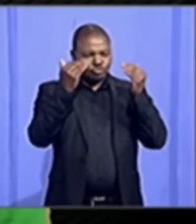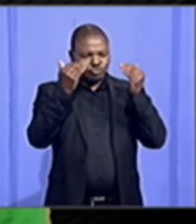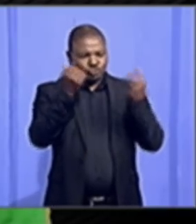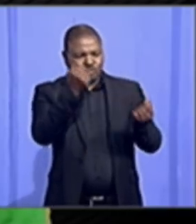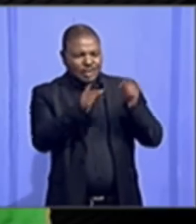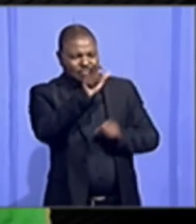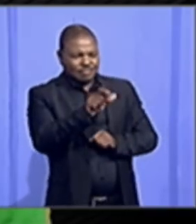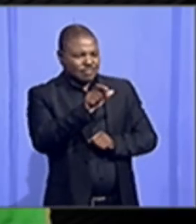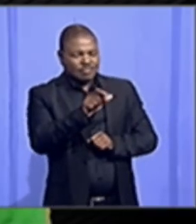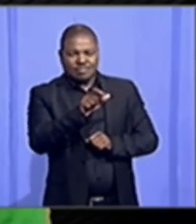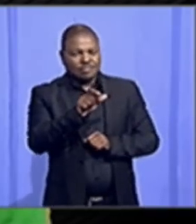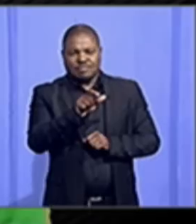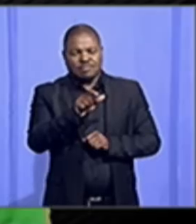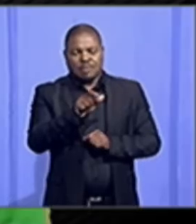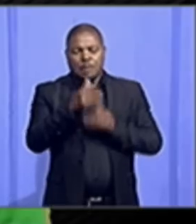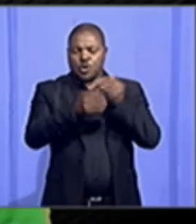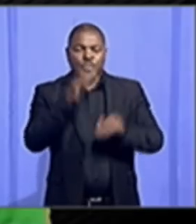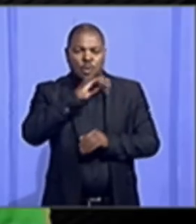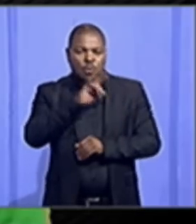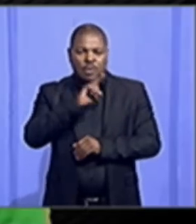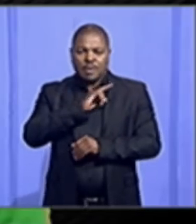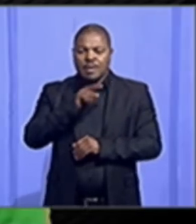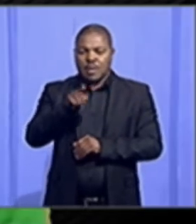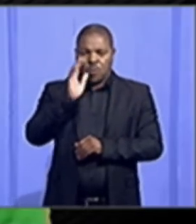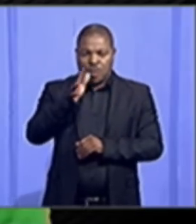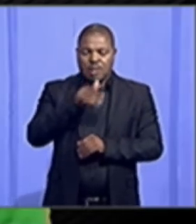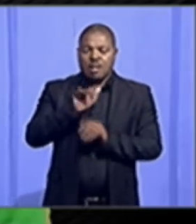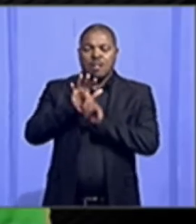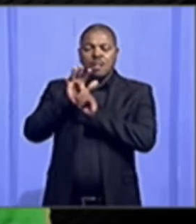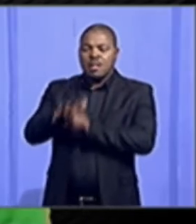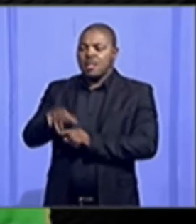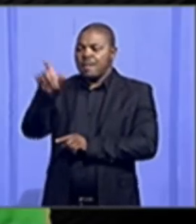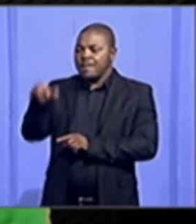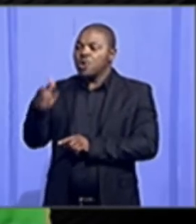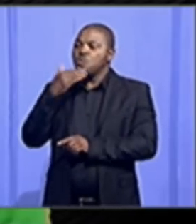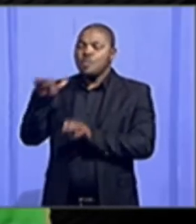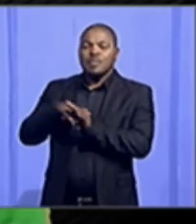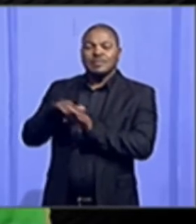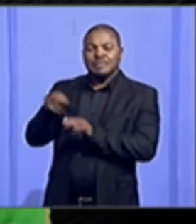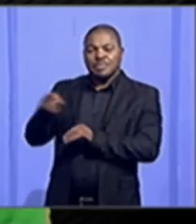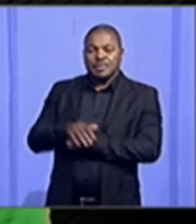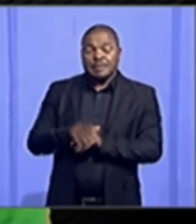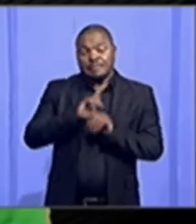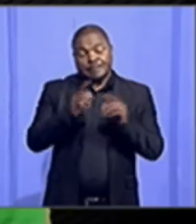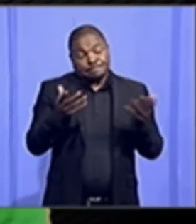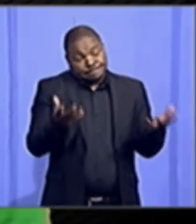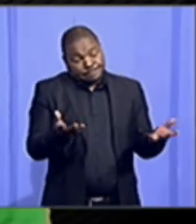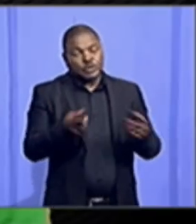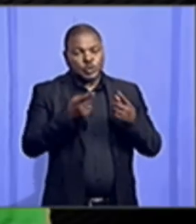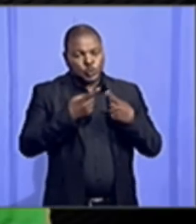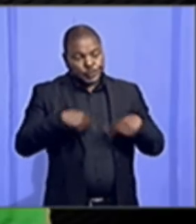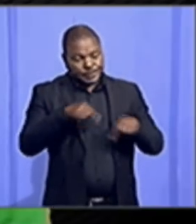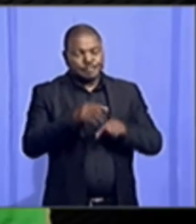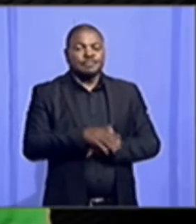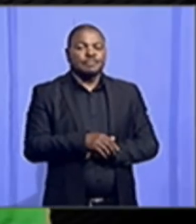it ought to be, selecting them without infringing on participants' rights. But that being the case, we are reviewing